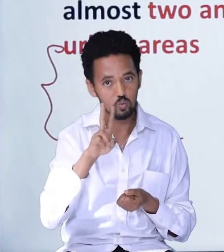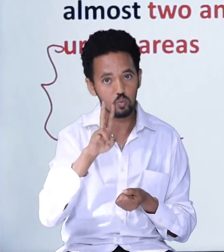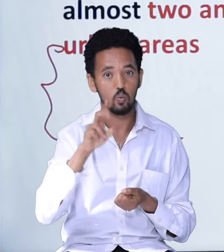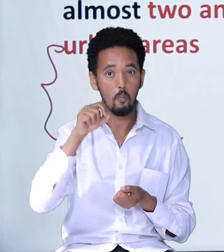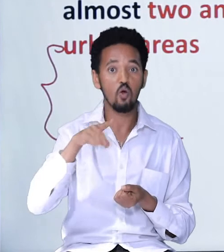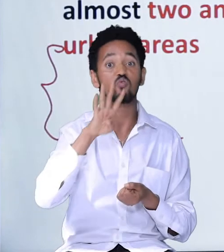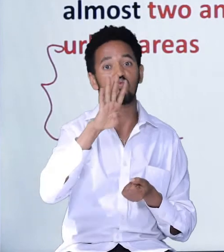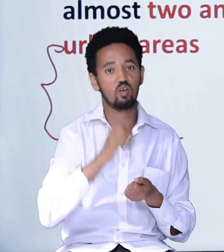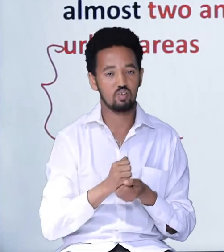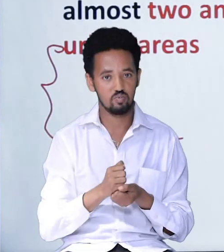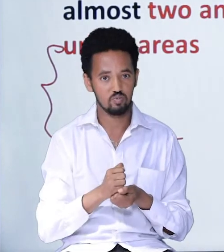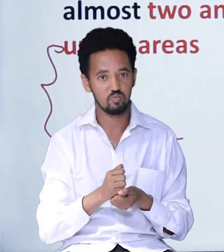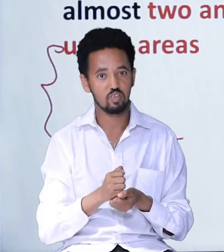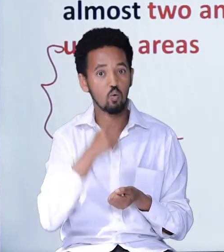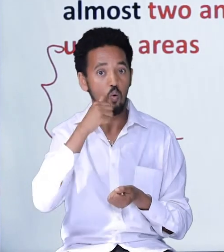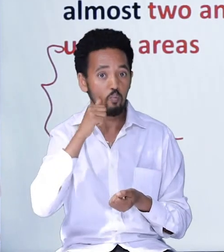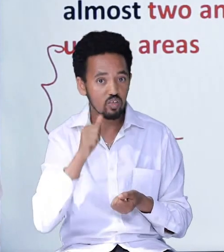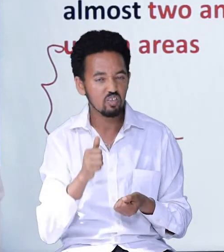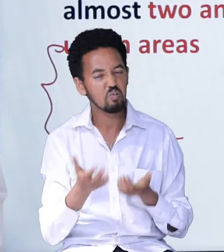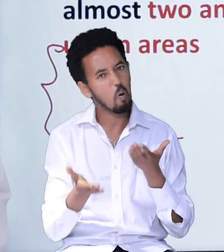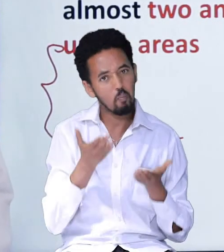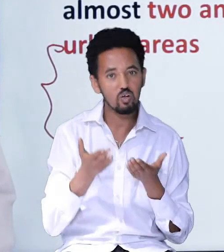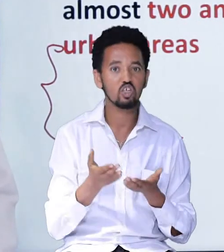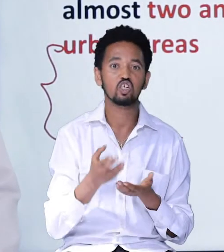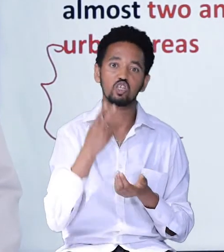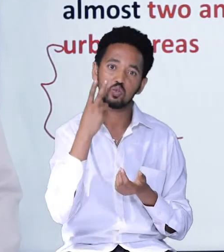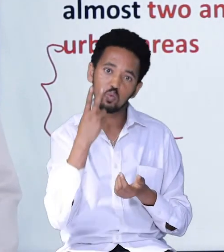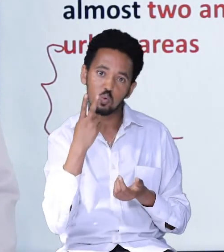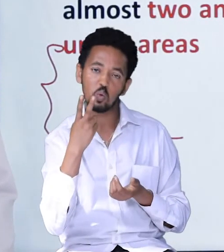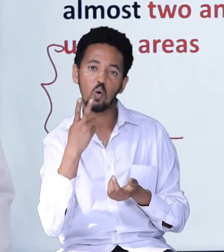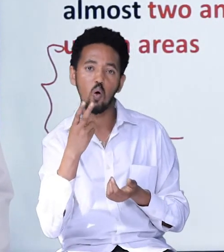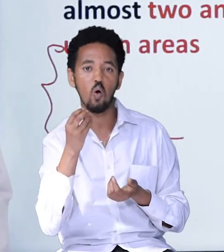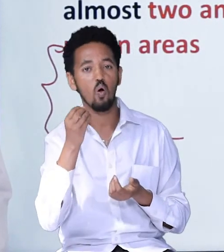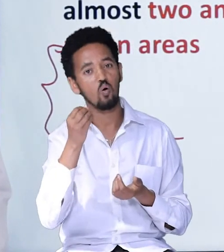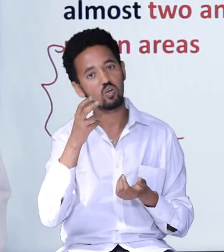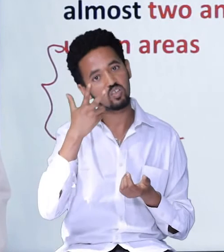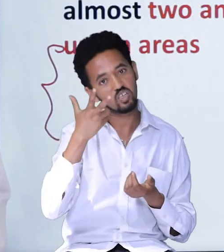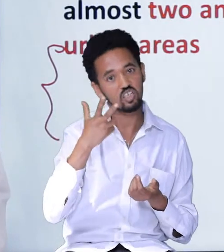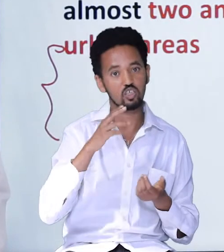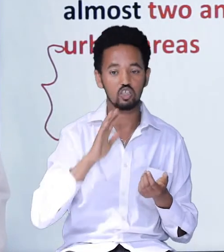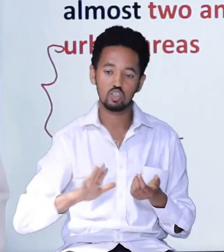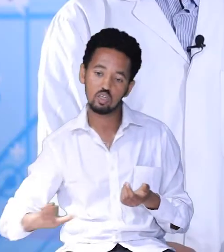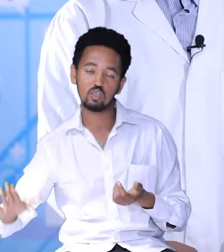That means urban women may have almost 2 or 3 children during their lifetime.